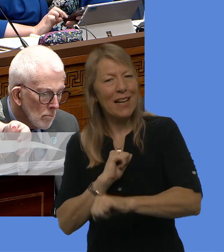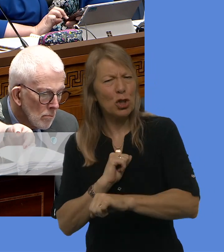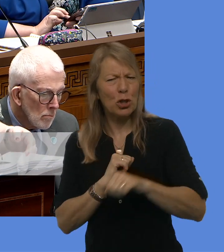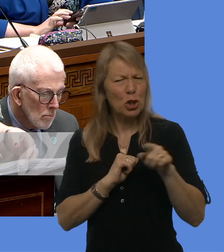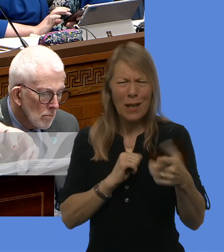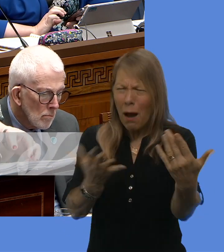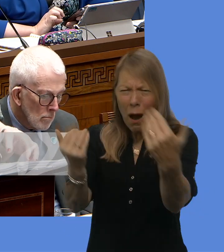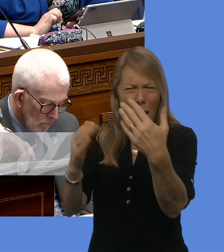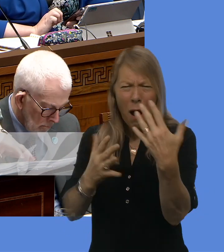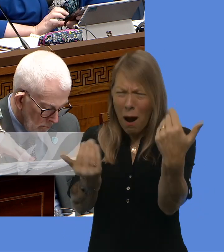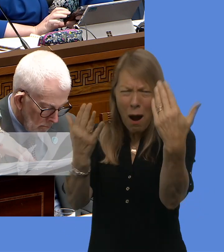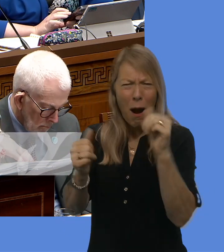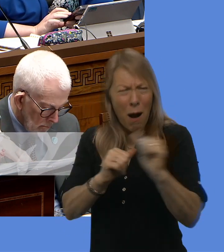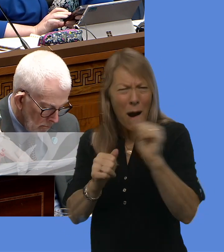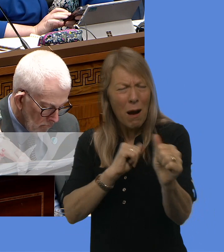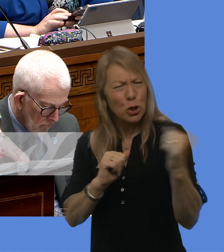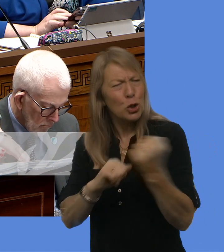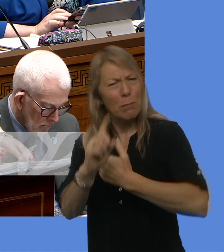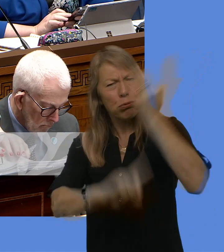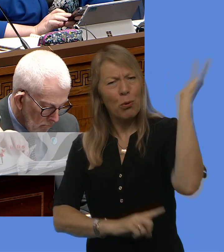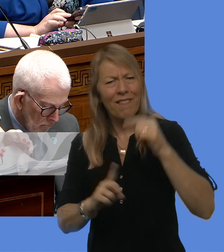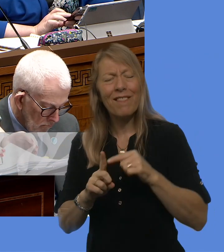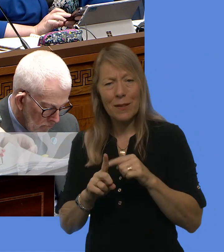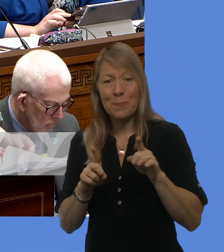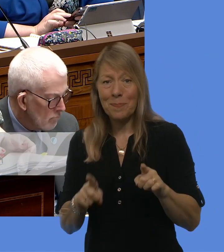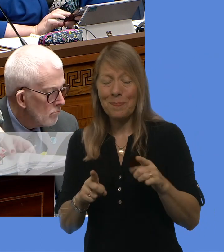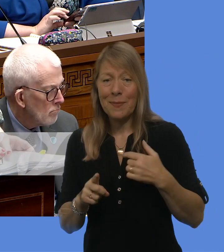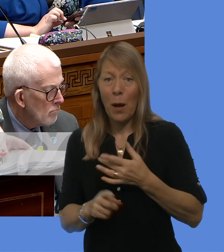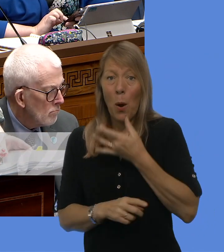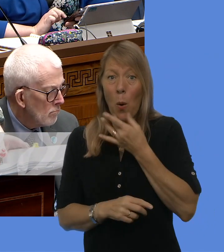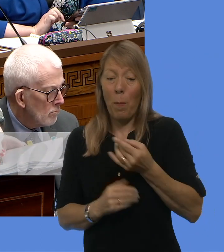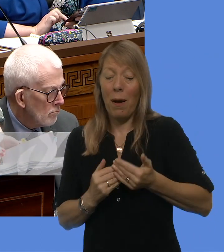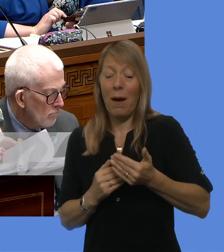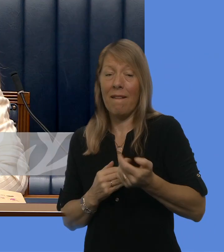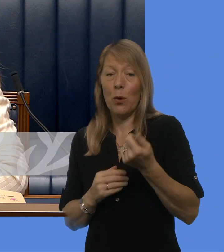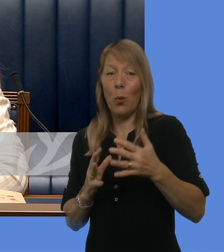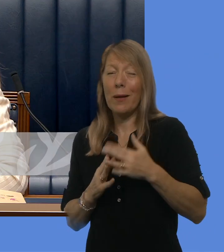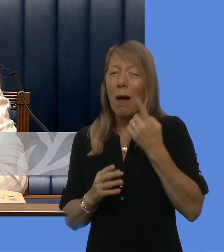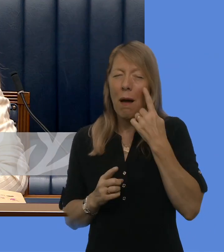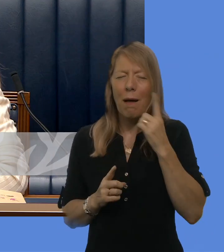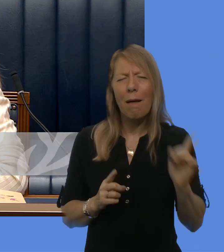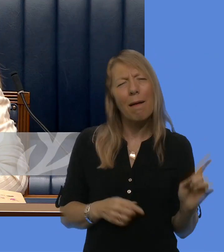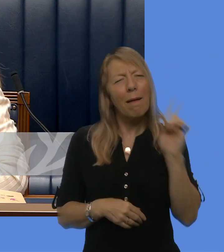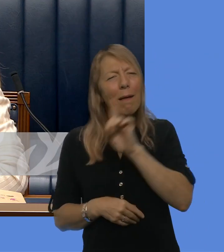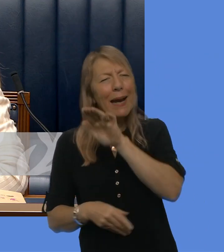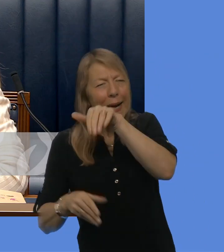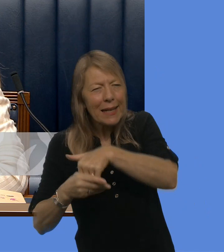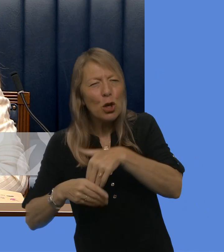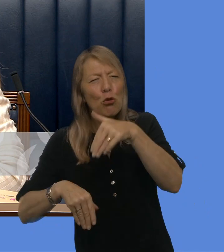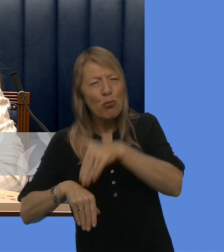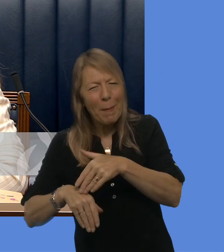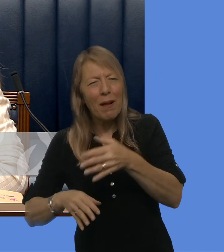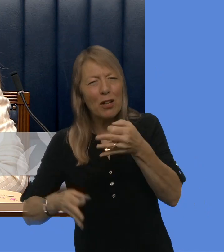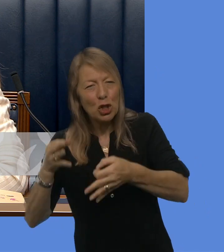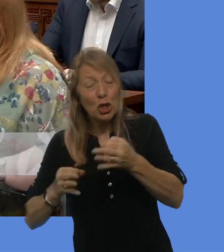hope that in the next number of weeks and on a trial basis, she will be joining us at the Criminal Justice Board, so that as we make decisions about crucial issues such as speeding up